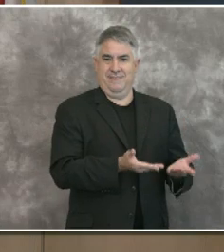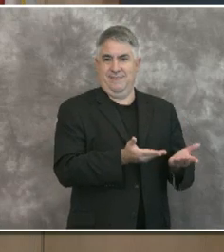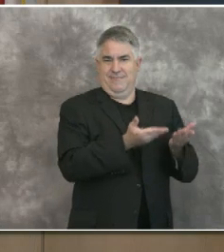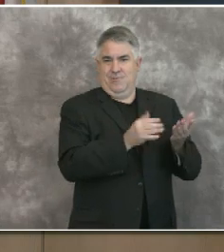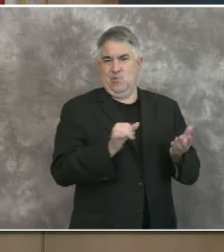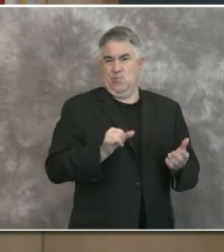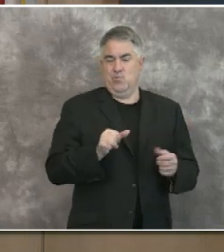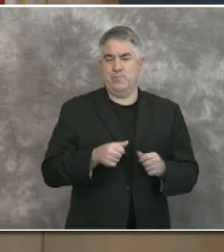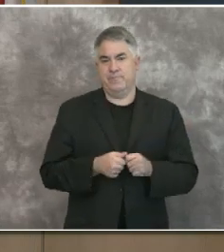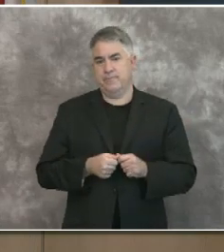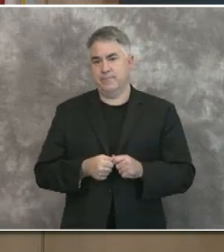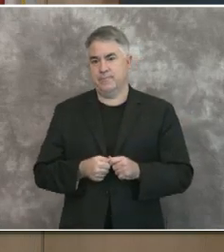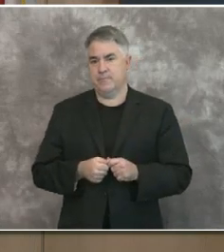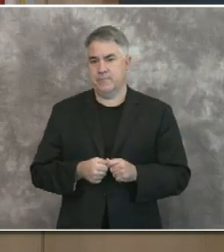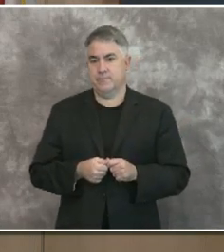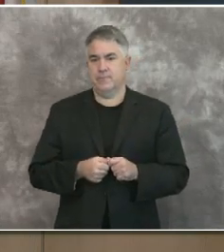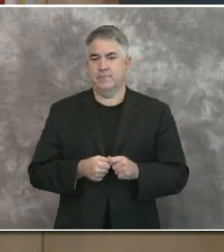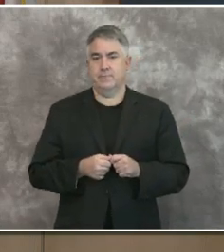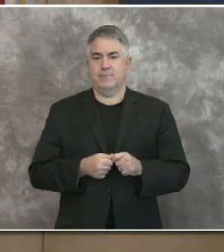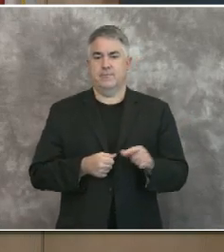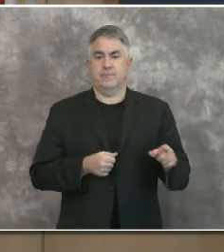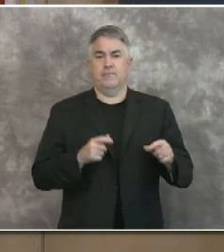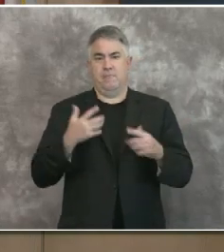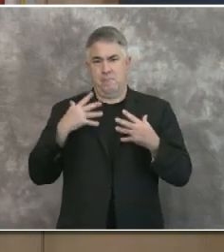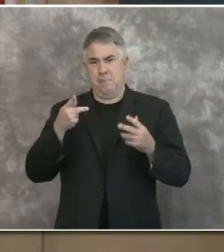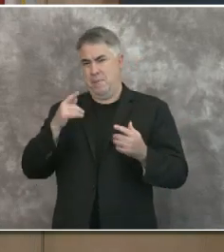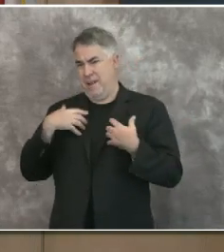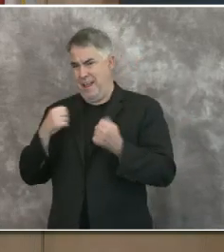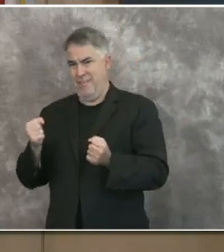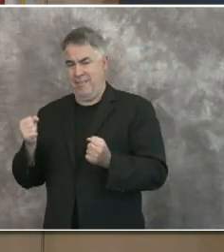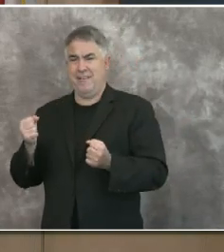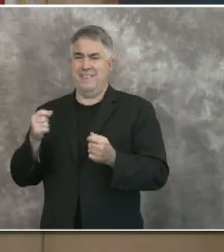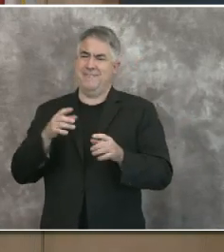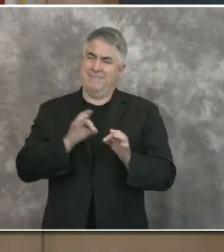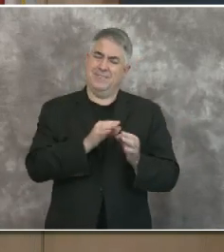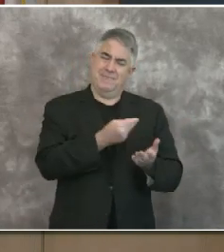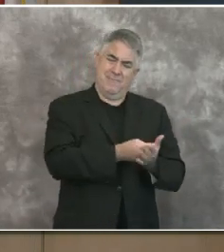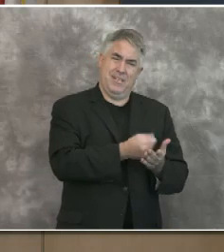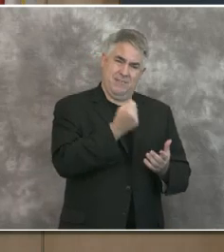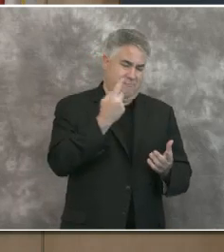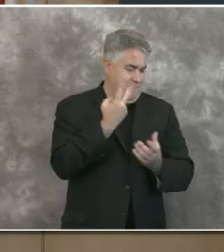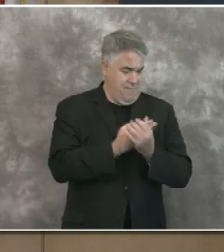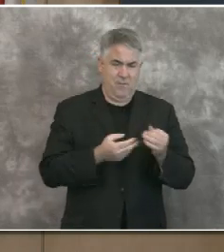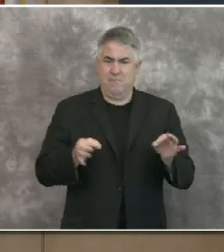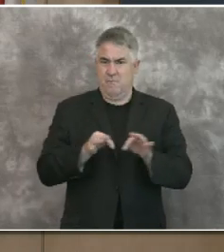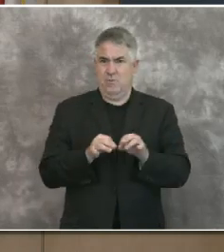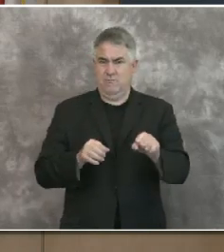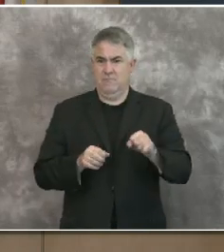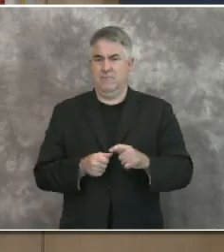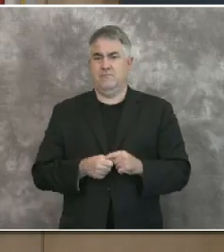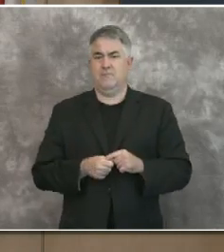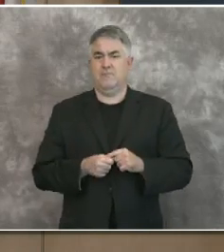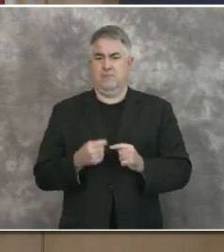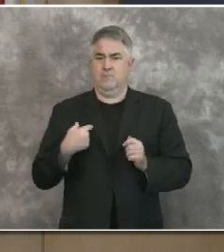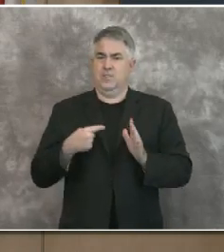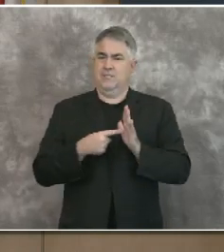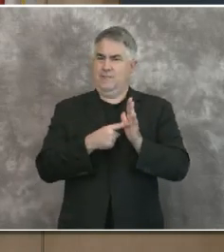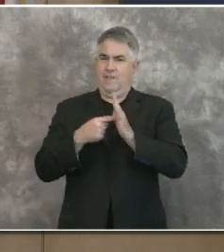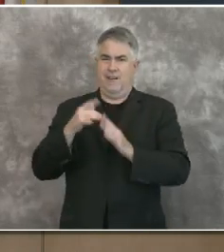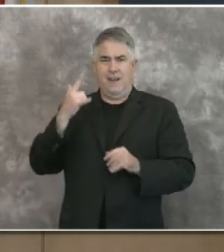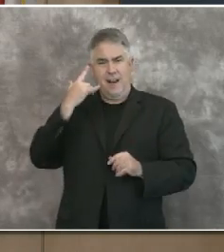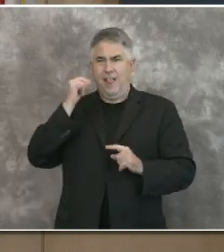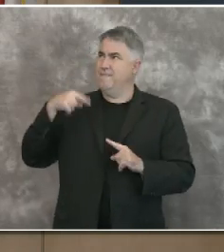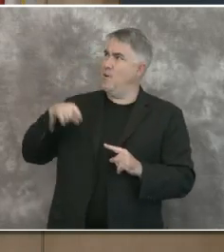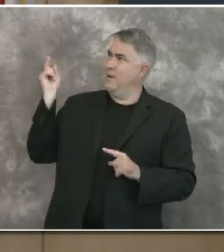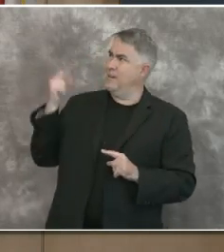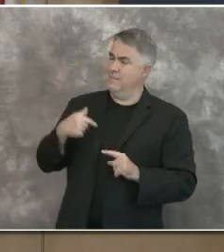not only in our public health interest, that is in our economic interest. And so let us show all of California that just like we've been